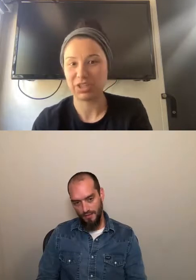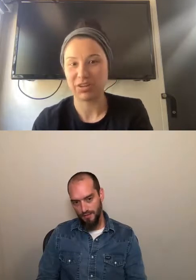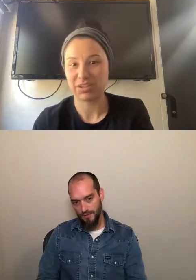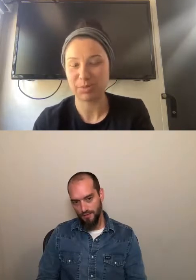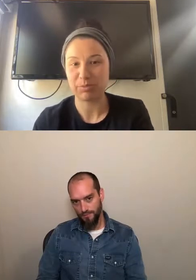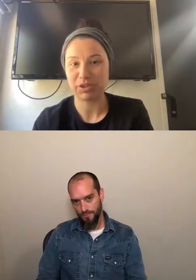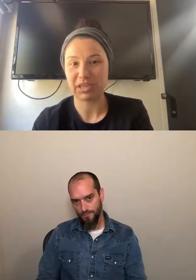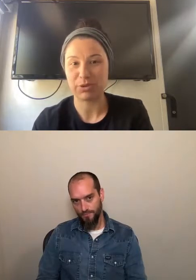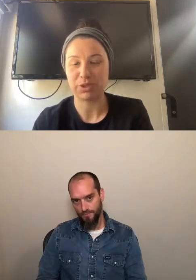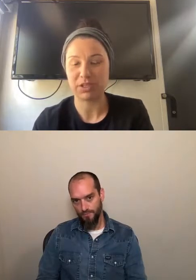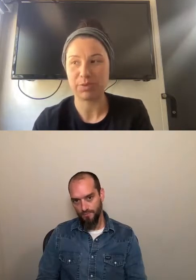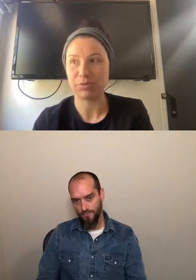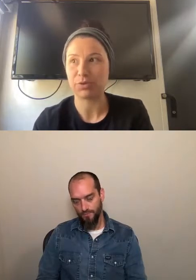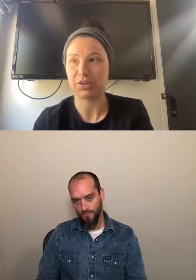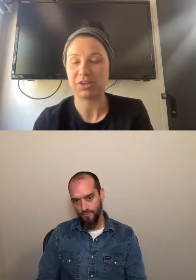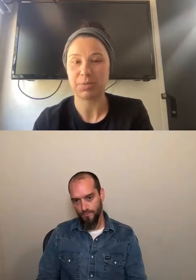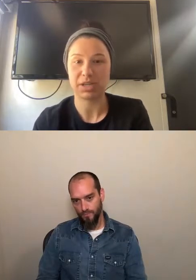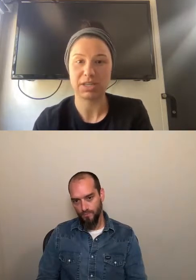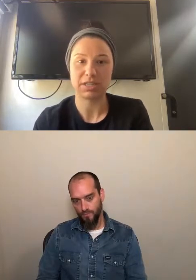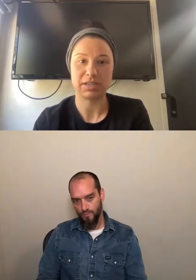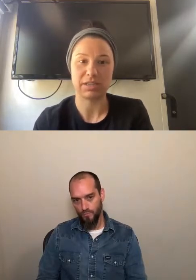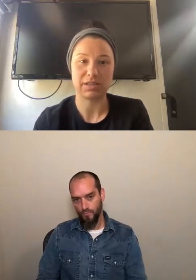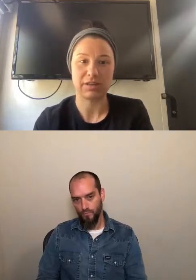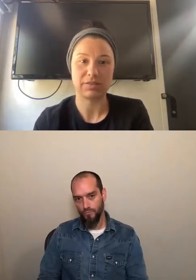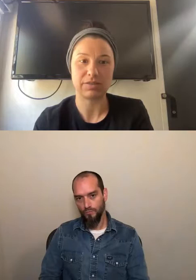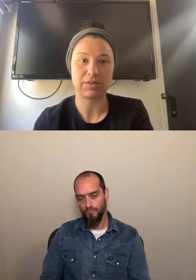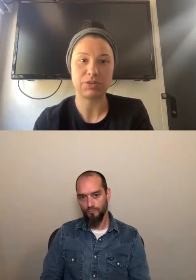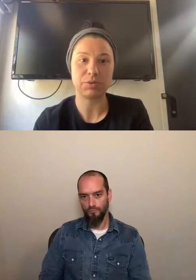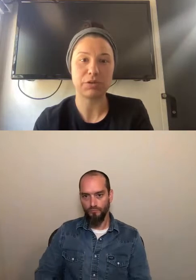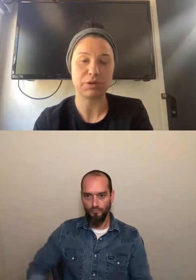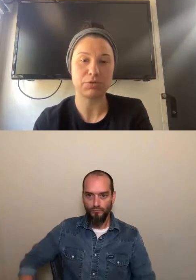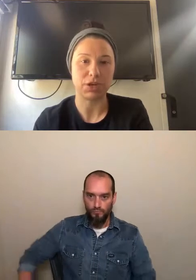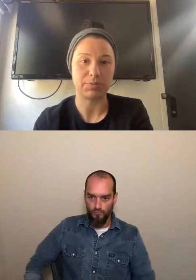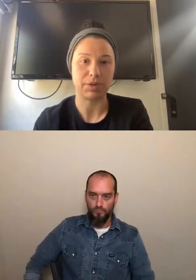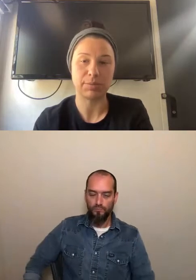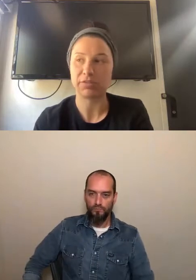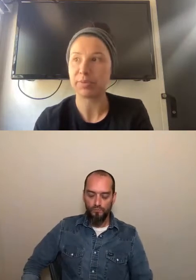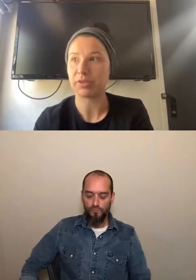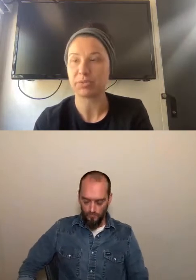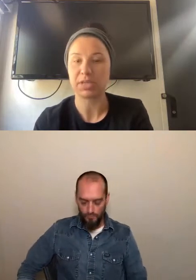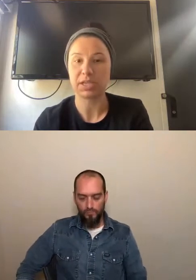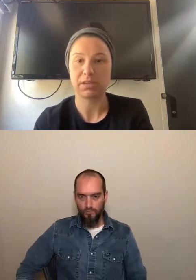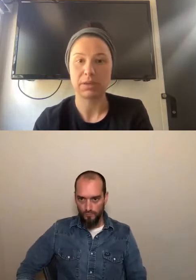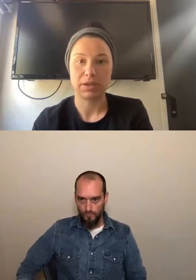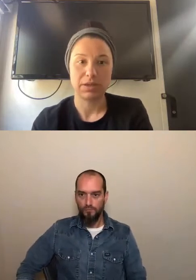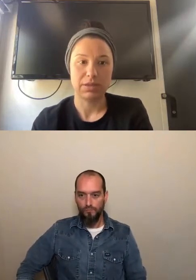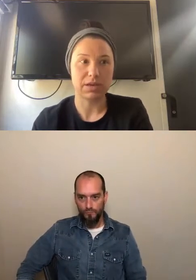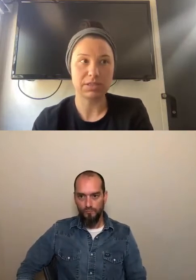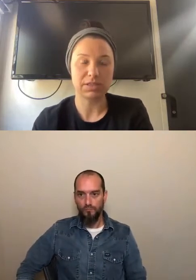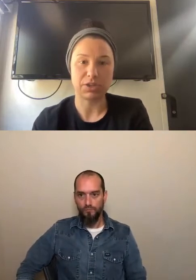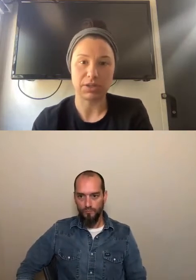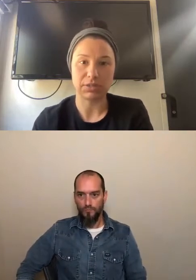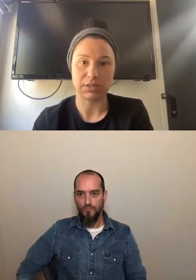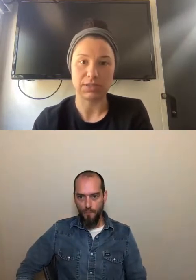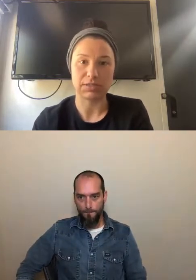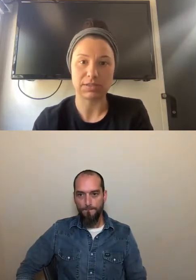we need honest people like you. We need people who are coming in and doing a thorough job. I mean, if people are spending thousands